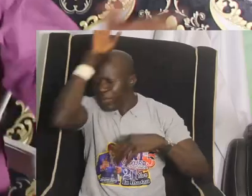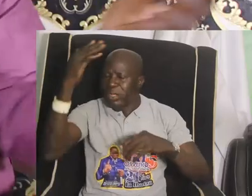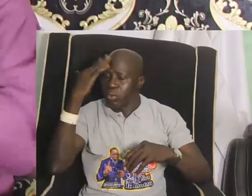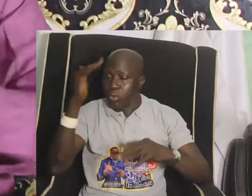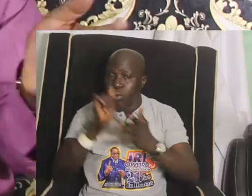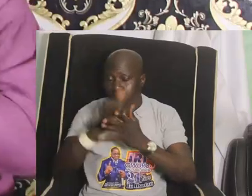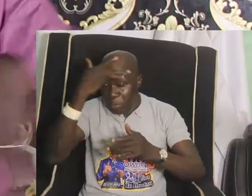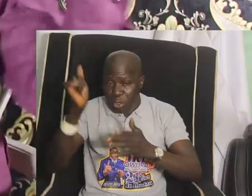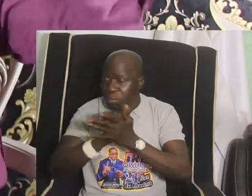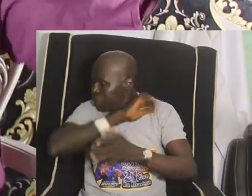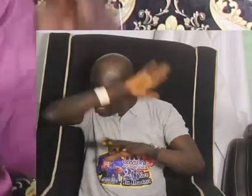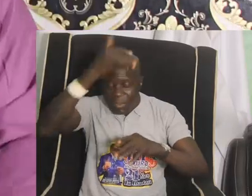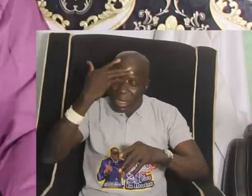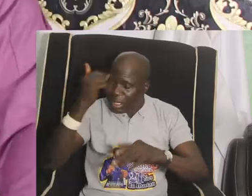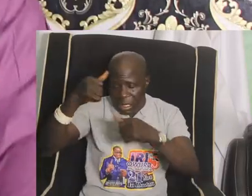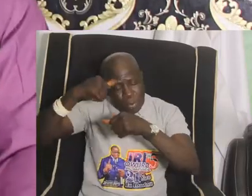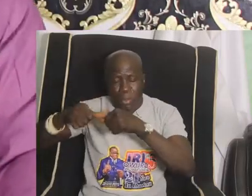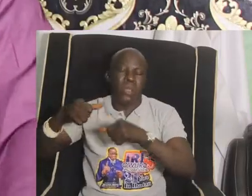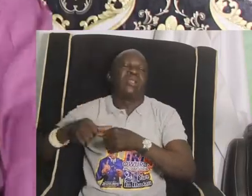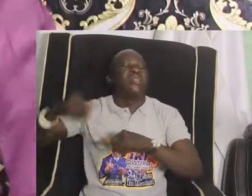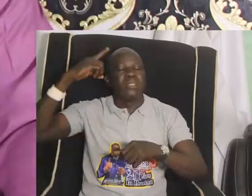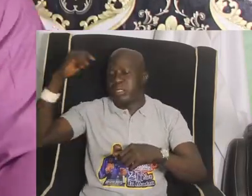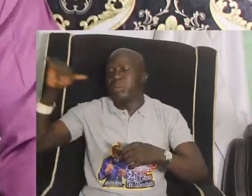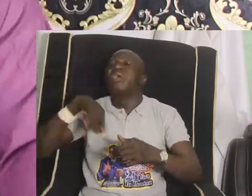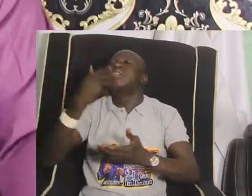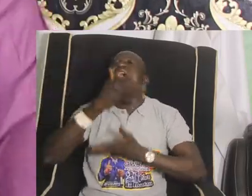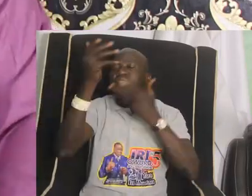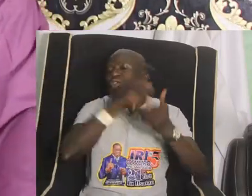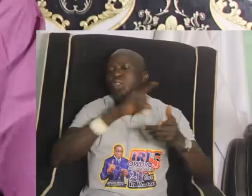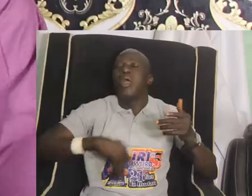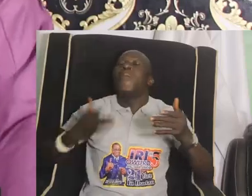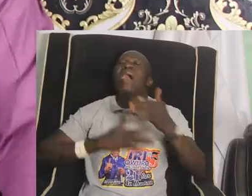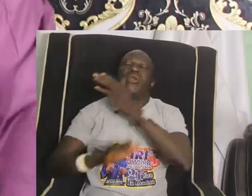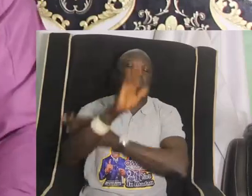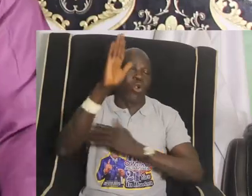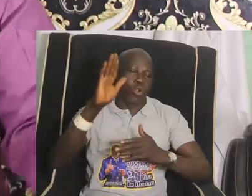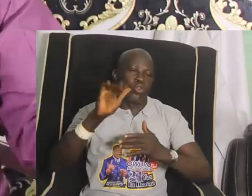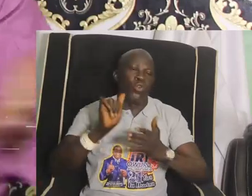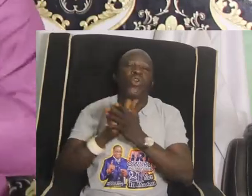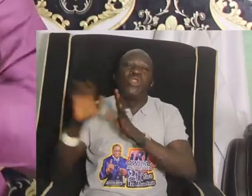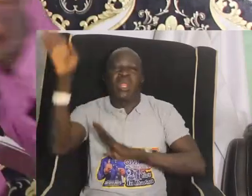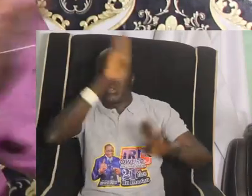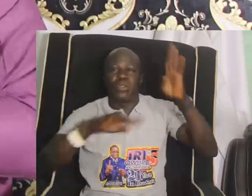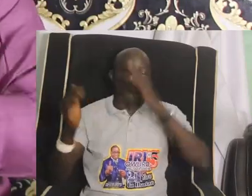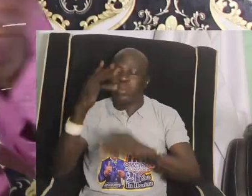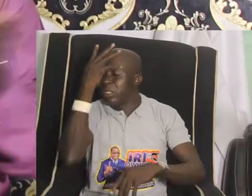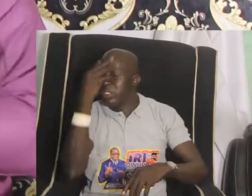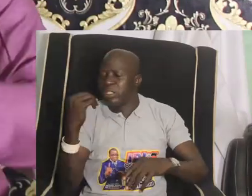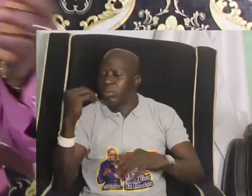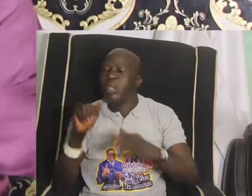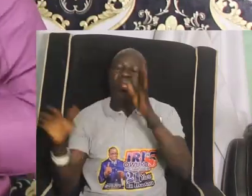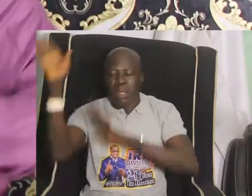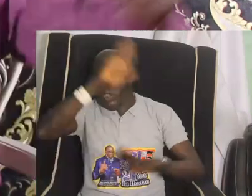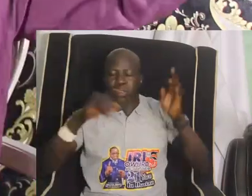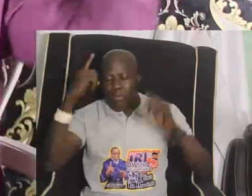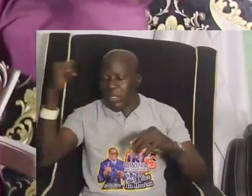they will not know, because they not remember their dream, they will shout to them, oh my God, battle of dream,